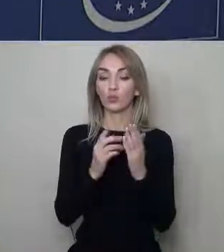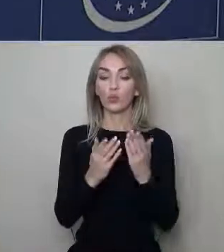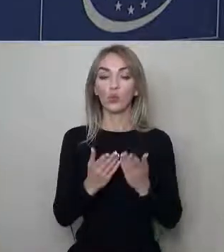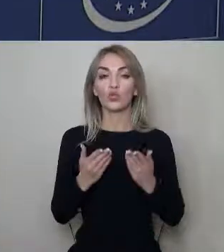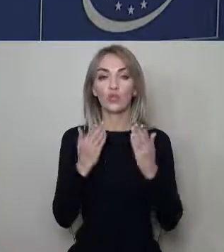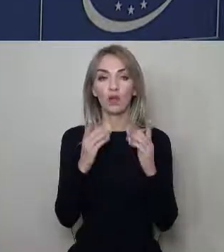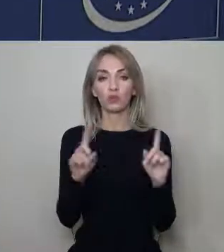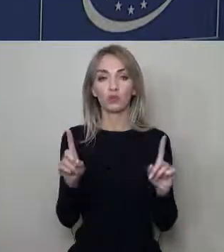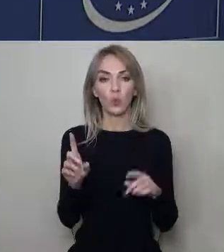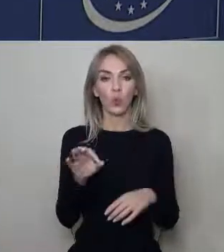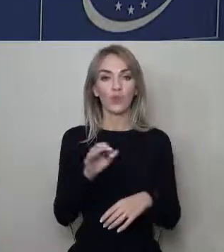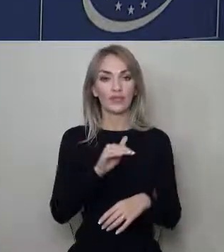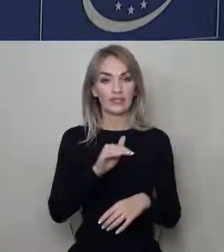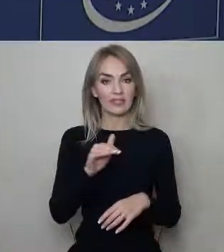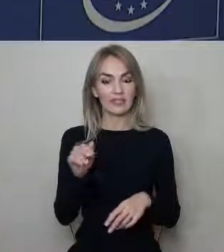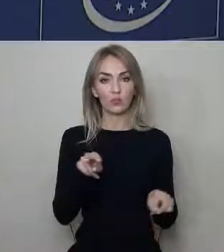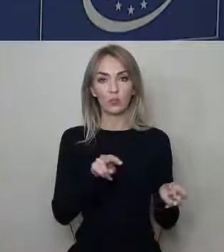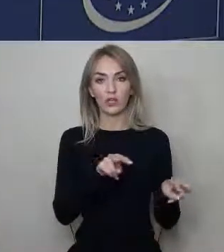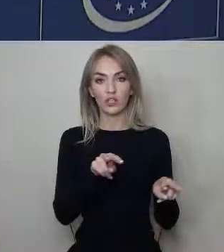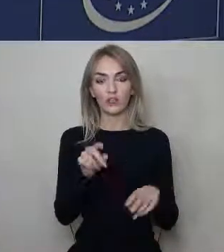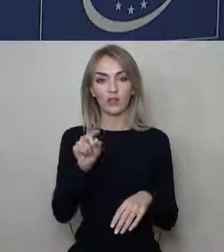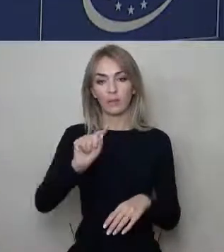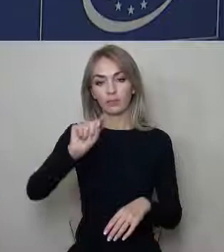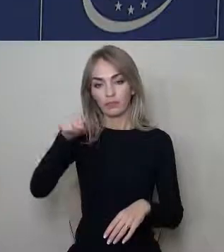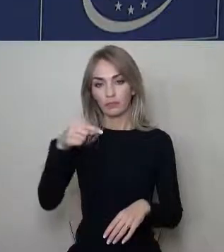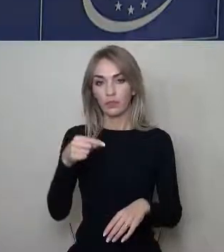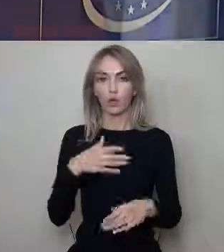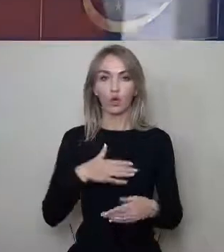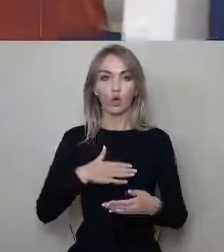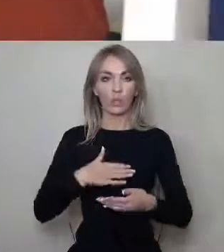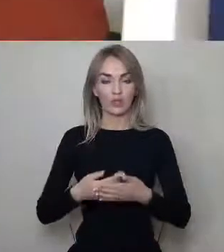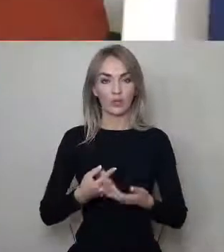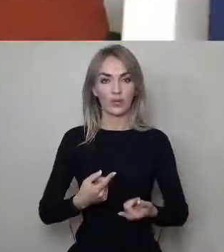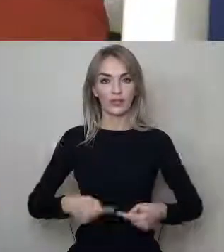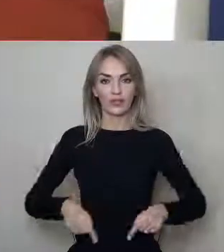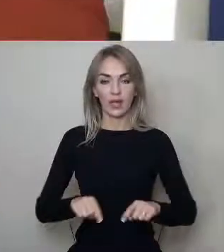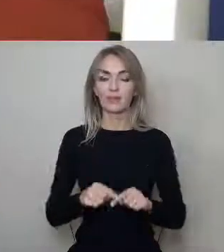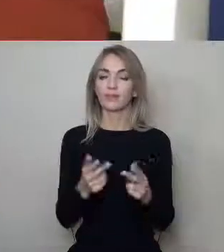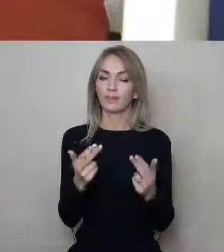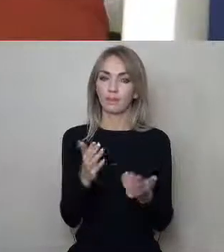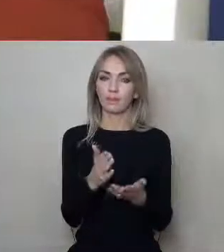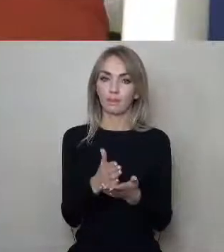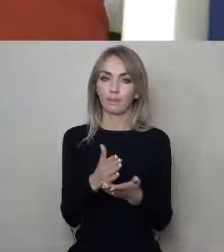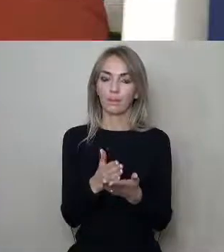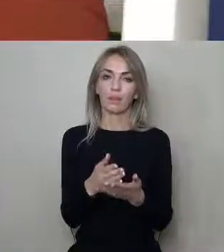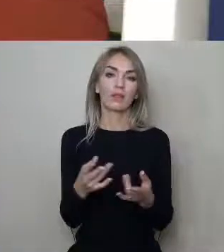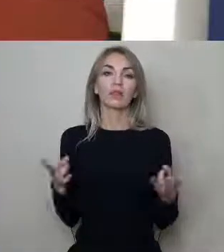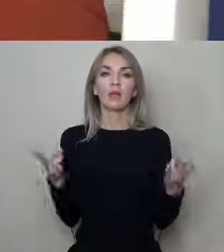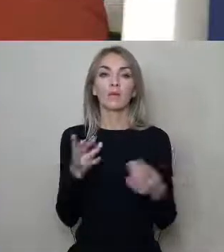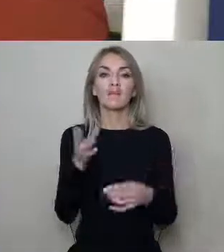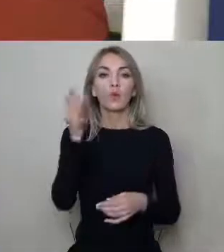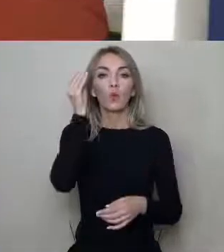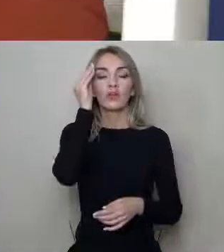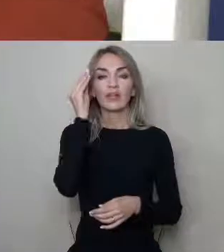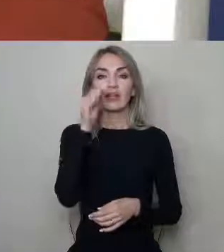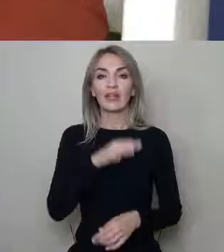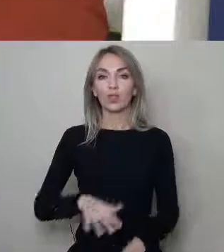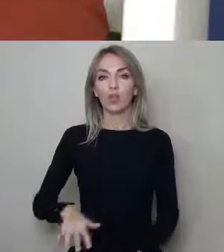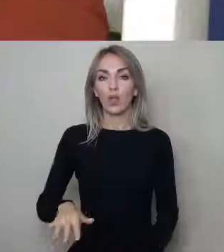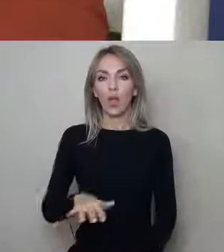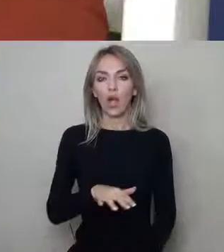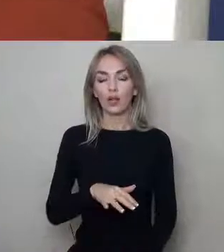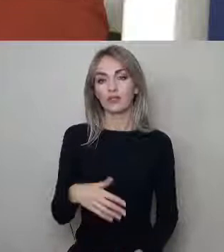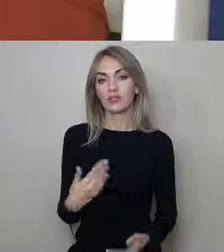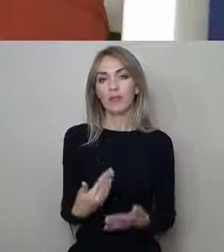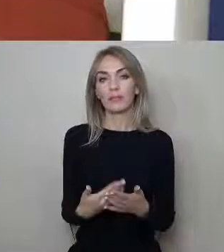We are not official observers yet. Official observers and NGOs. Well, indeed, we need to